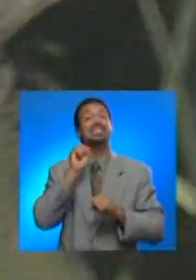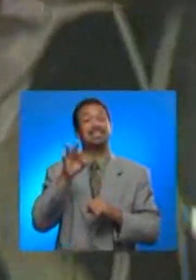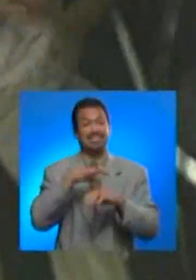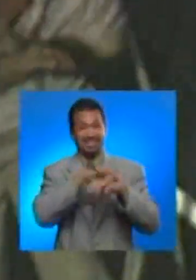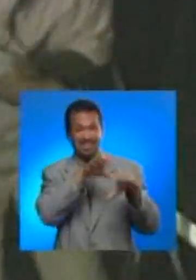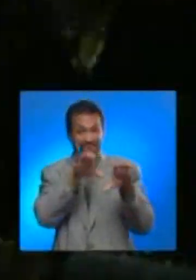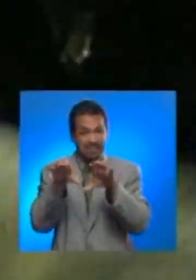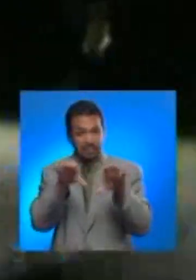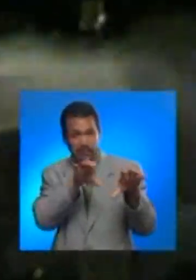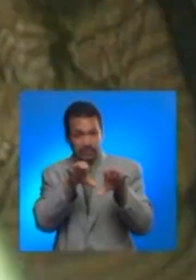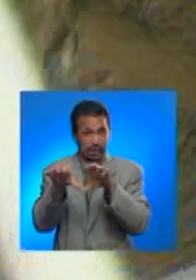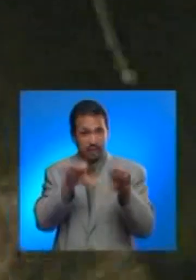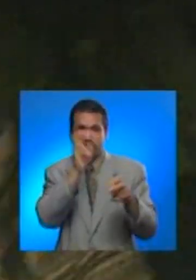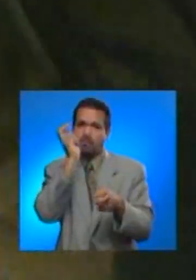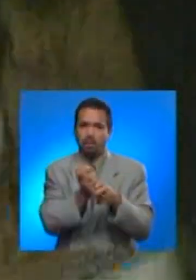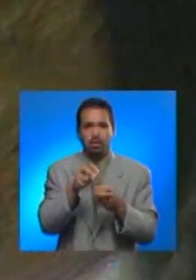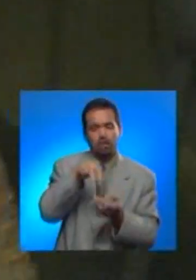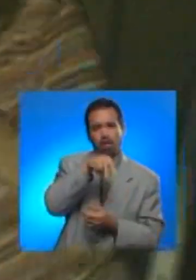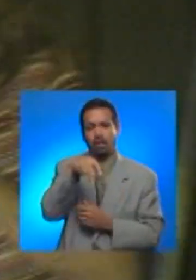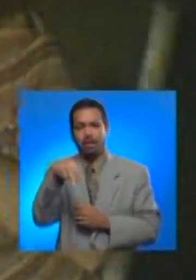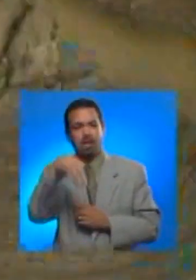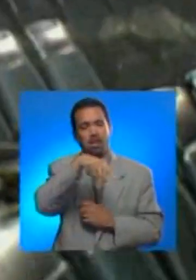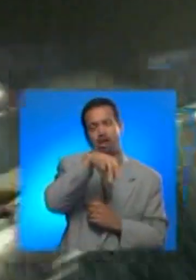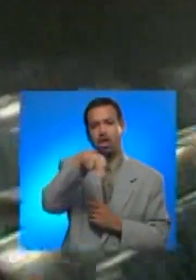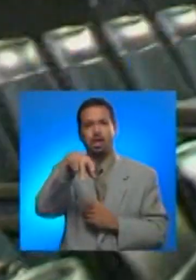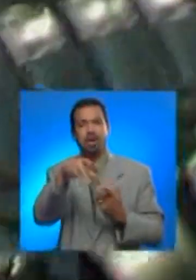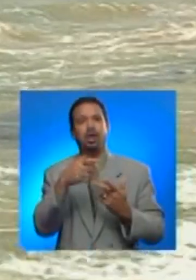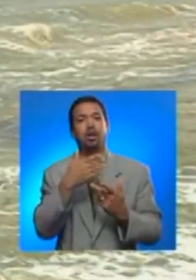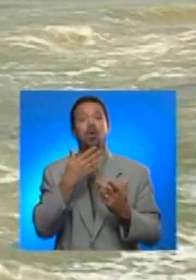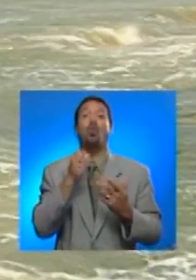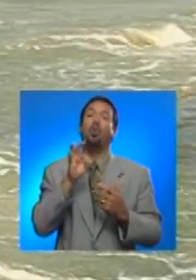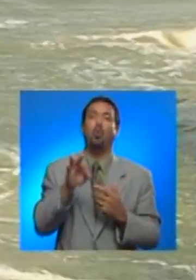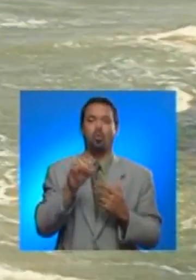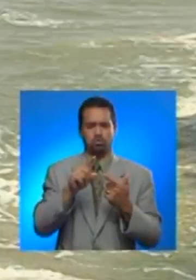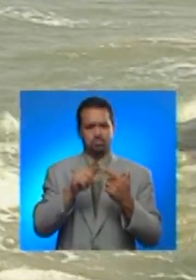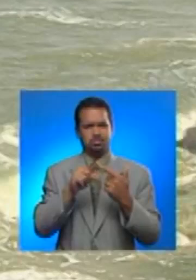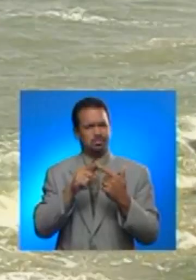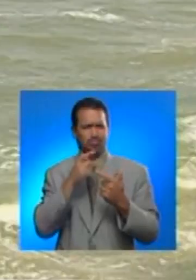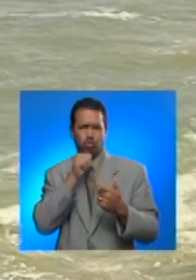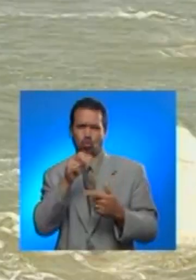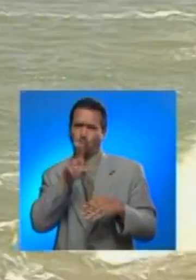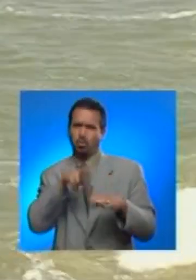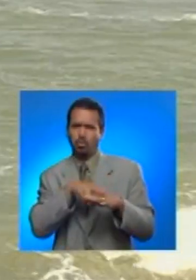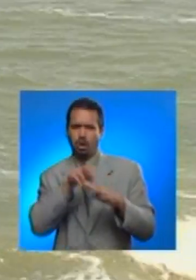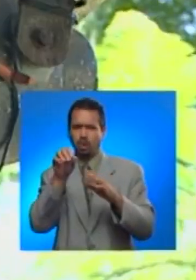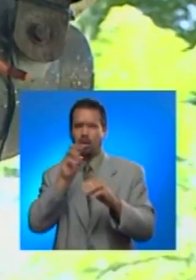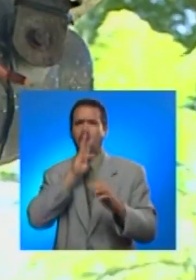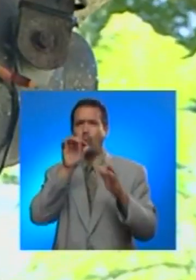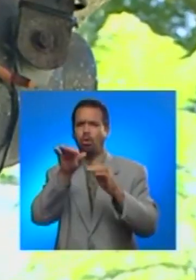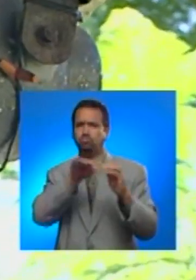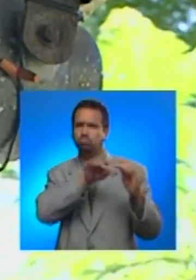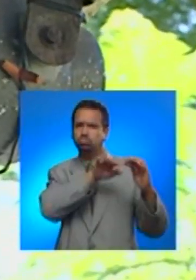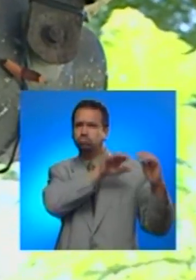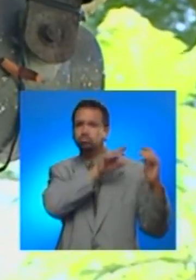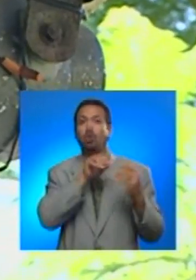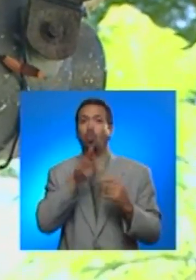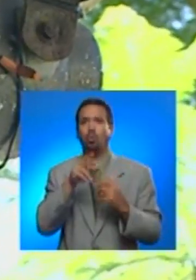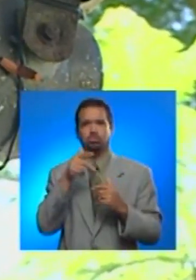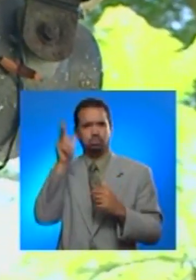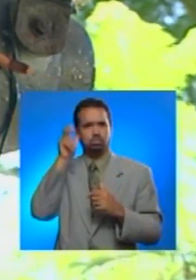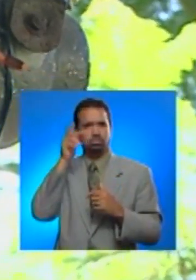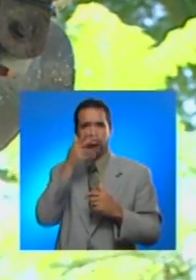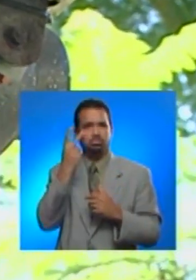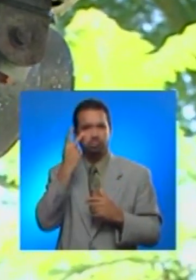the earthquake is so strong that it makes standing difficult, use the unusual behavior of ocean waters, or a tsunami